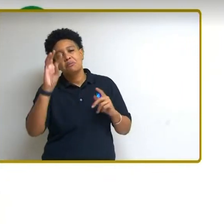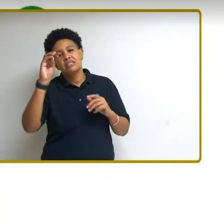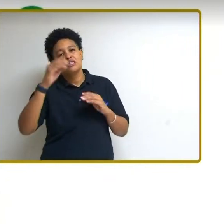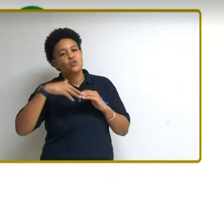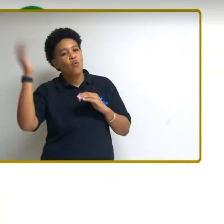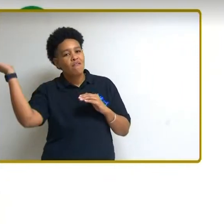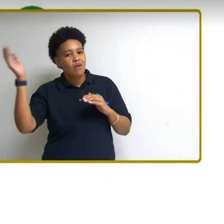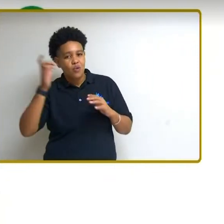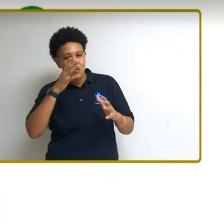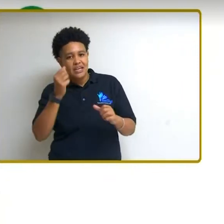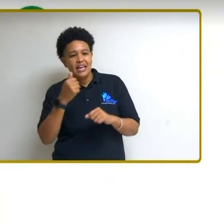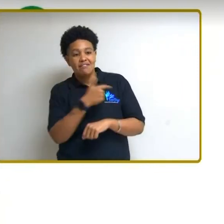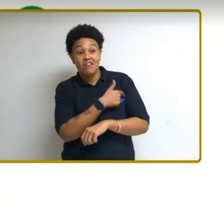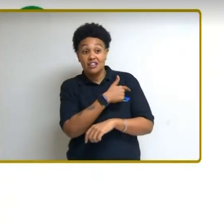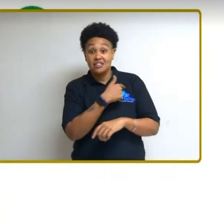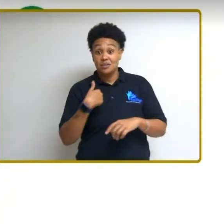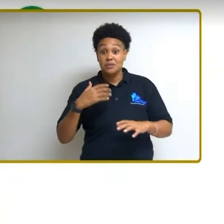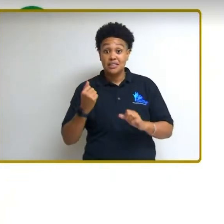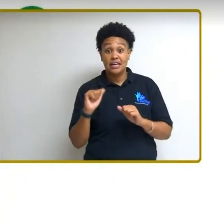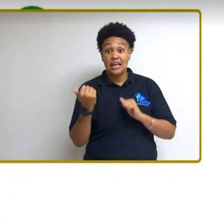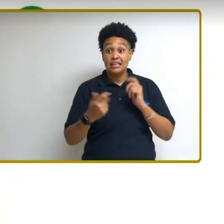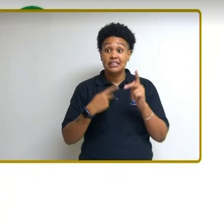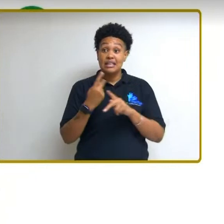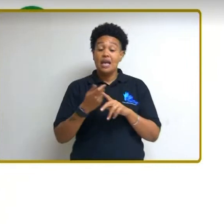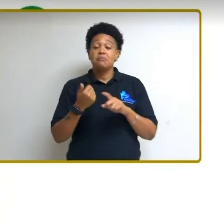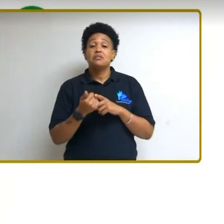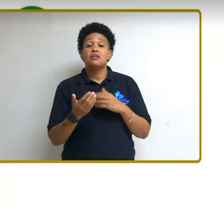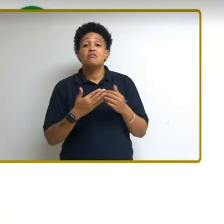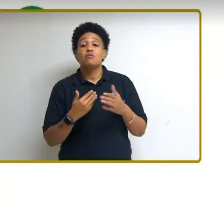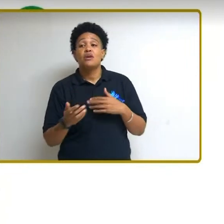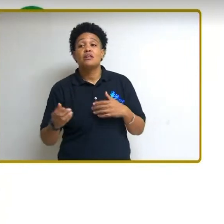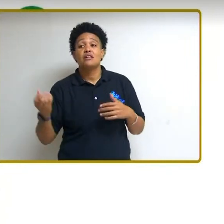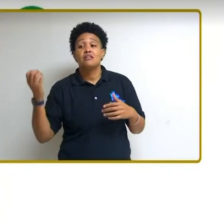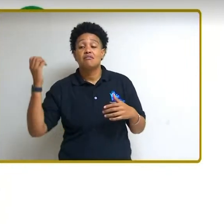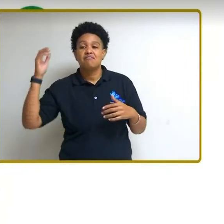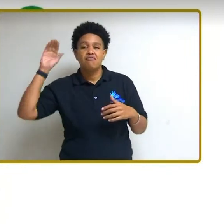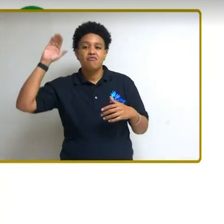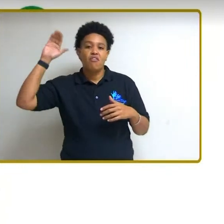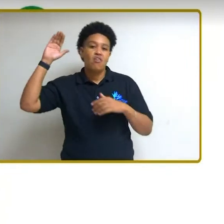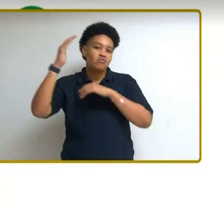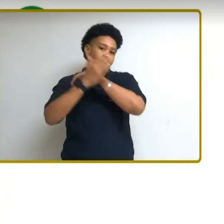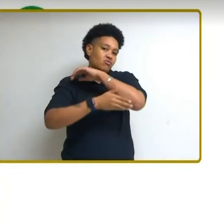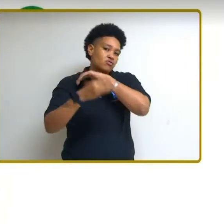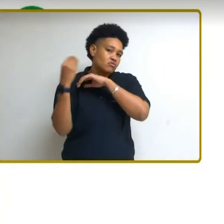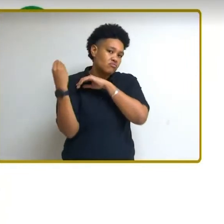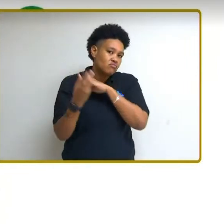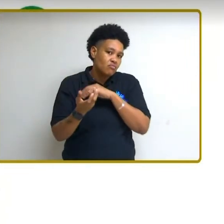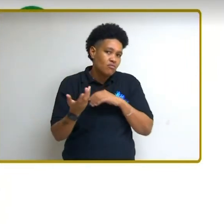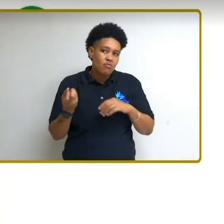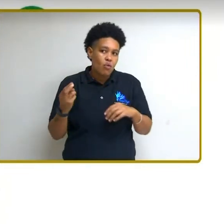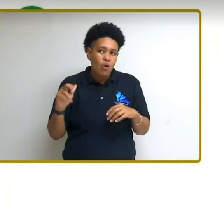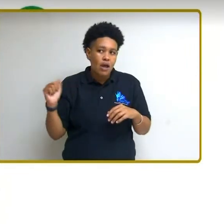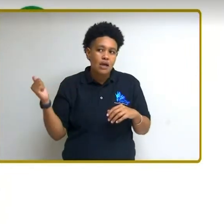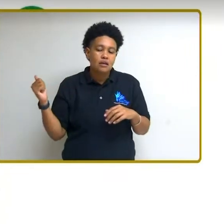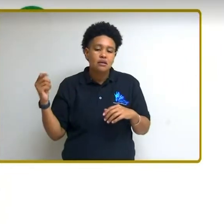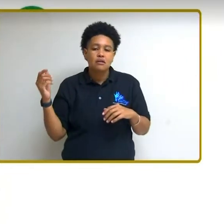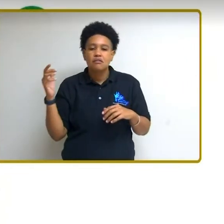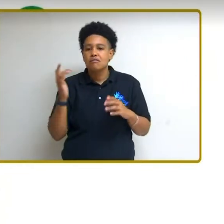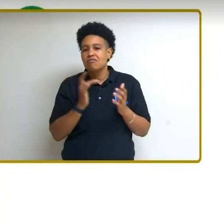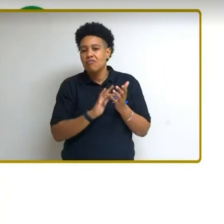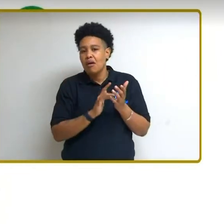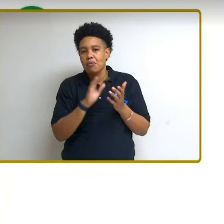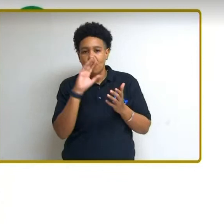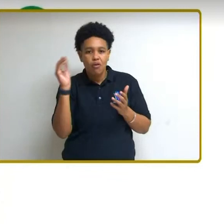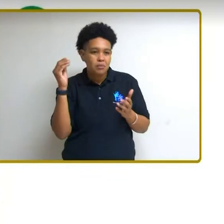Are we getting any kind of, whether it's multilateral help, funding help from any of the